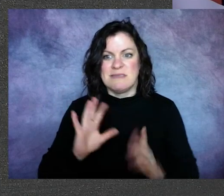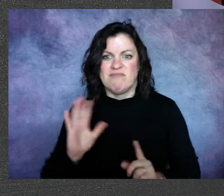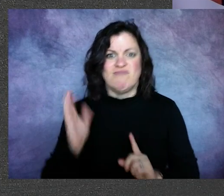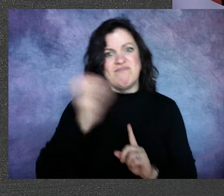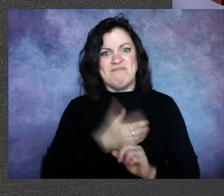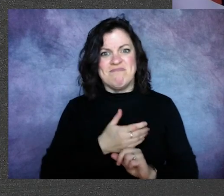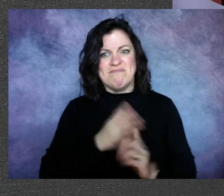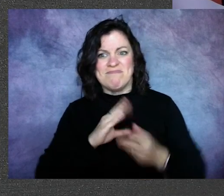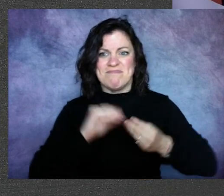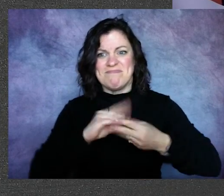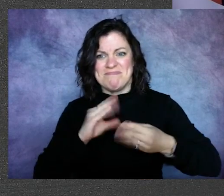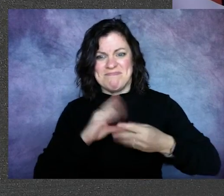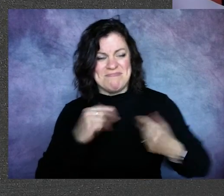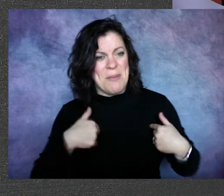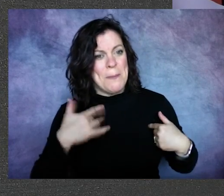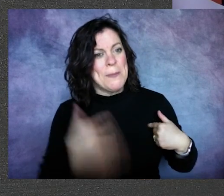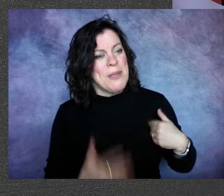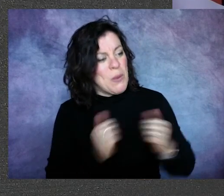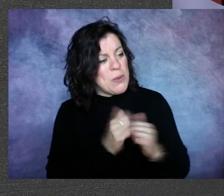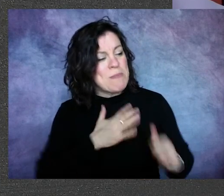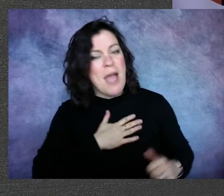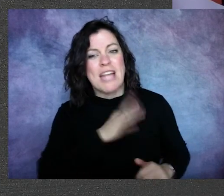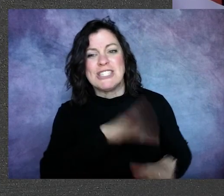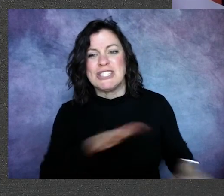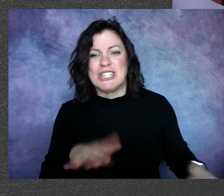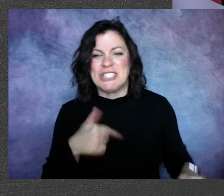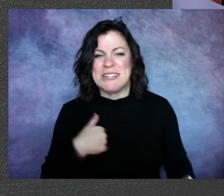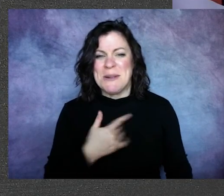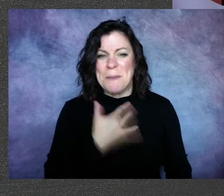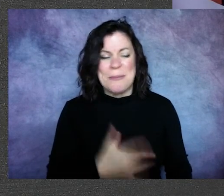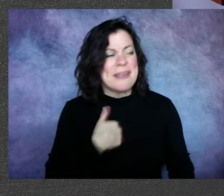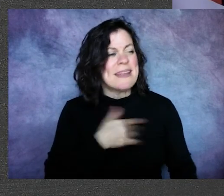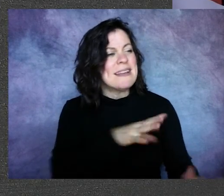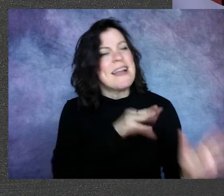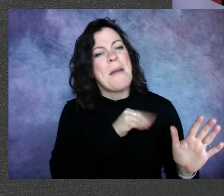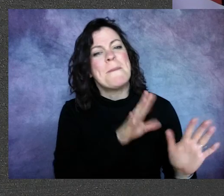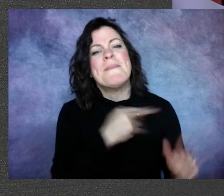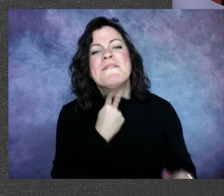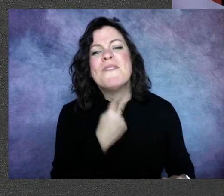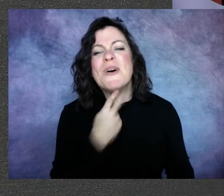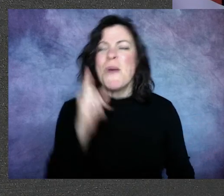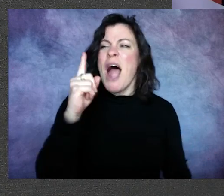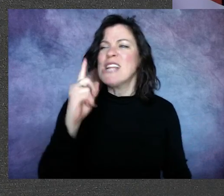I read to my children, I read in his voice, like, one, two, three,